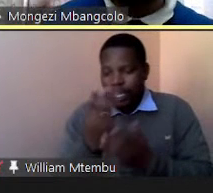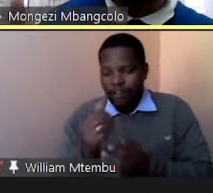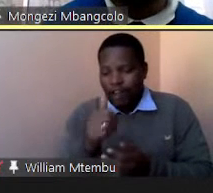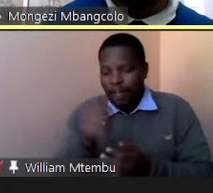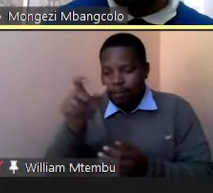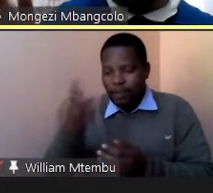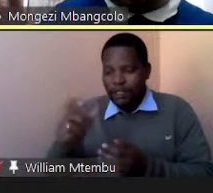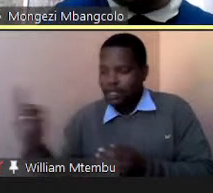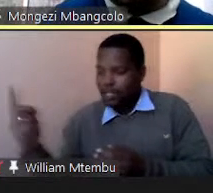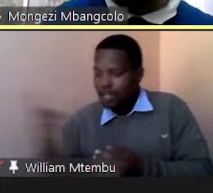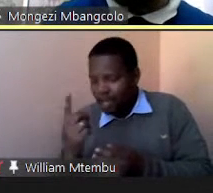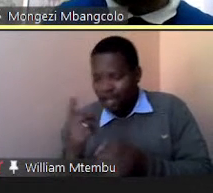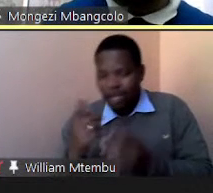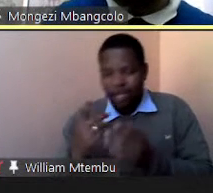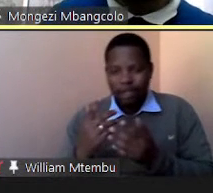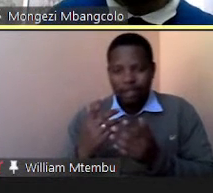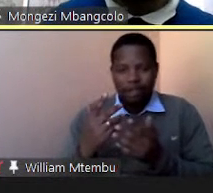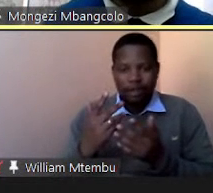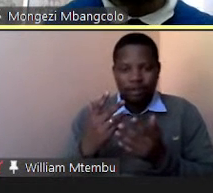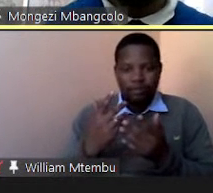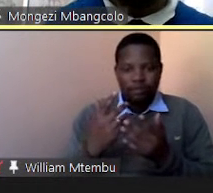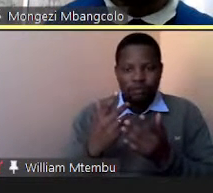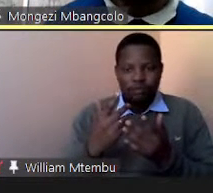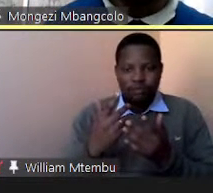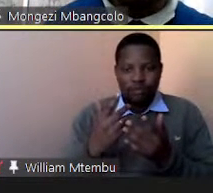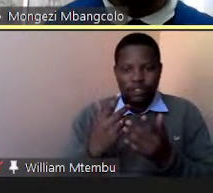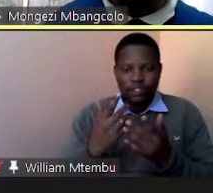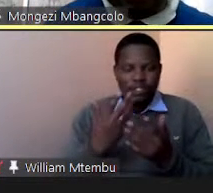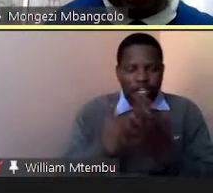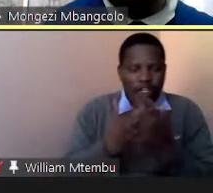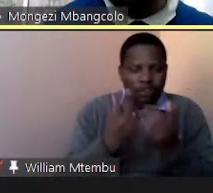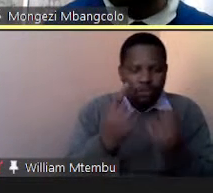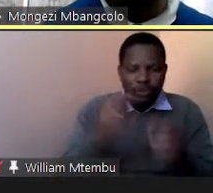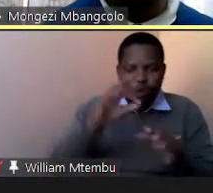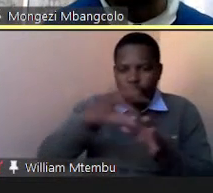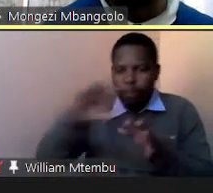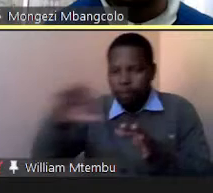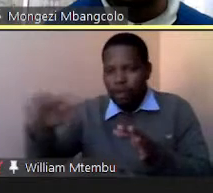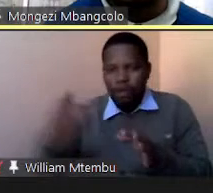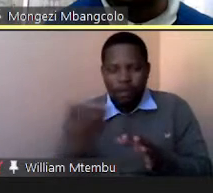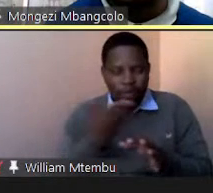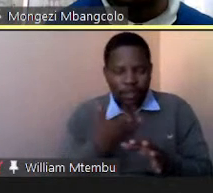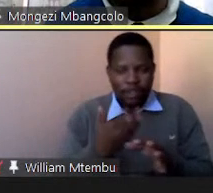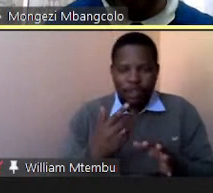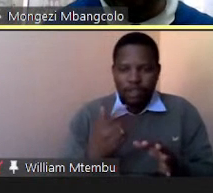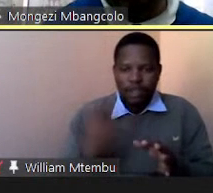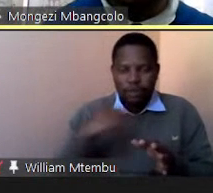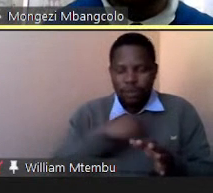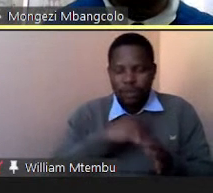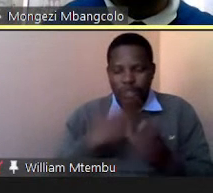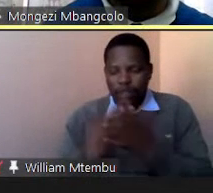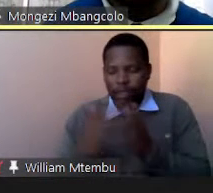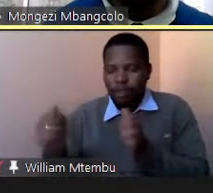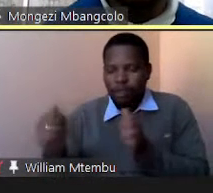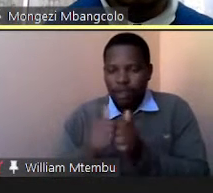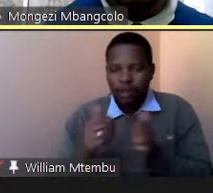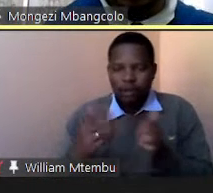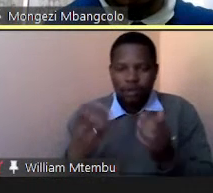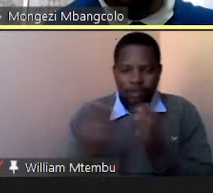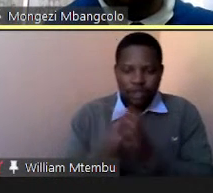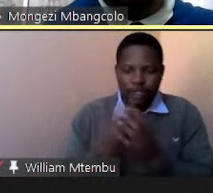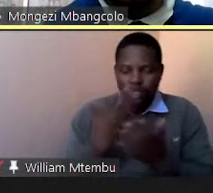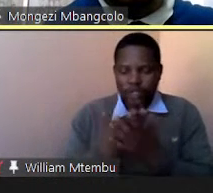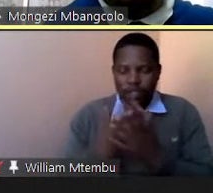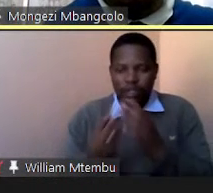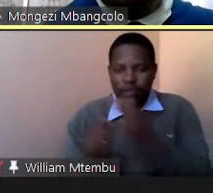of having 1 hectare unit, you have clubbed the farmers together, and then you can coordinate the production. And